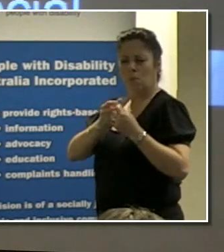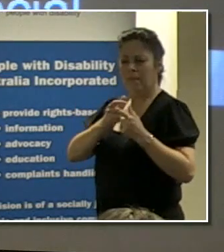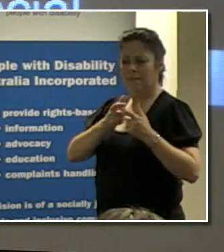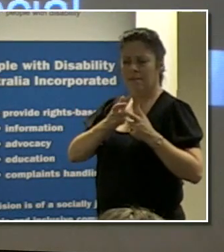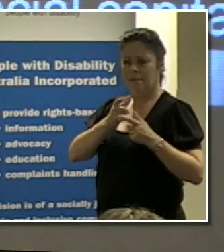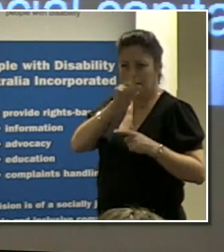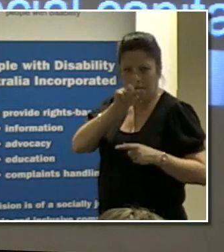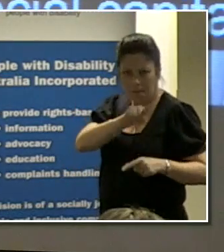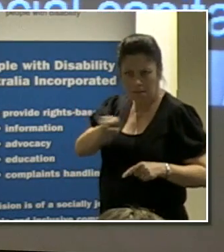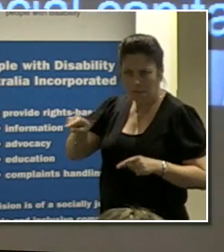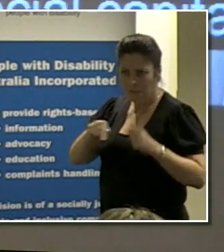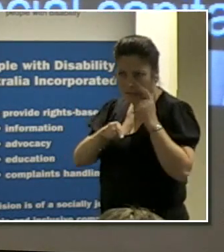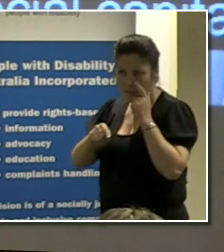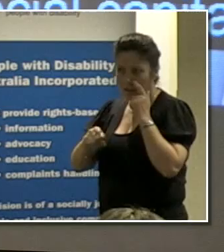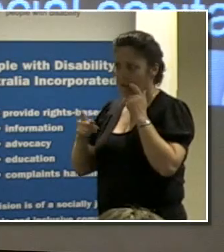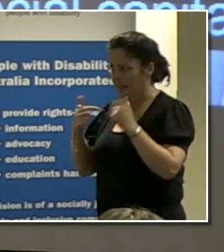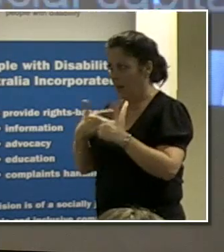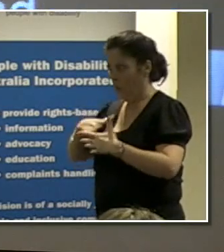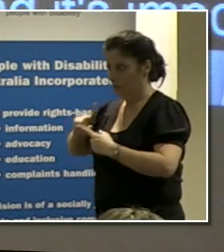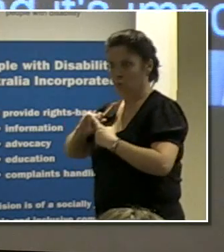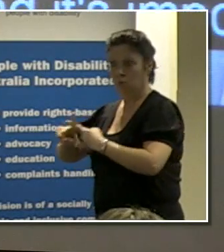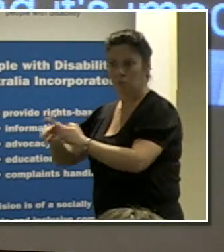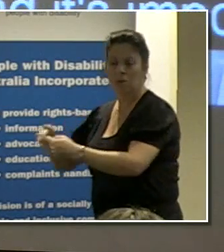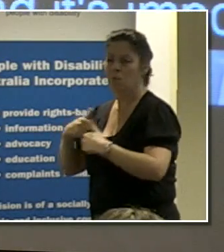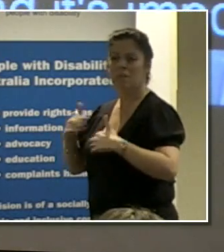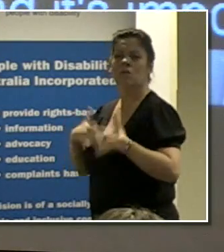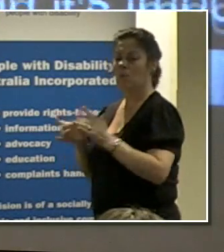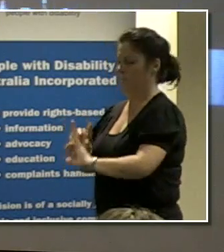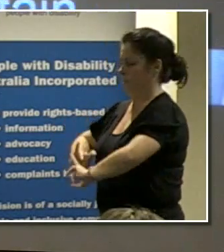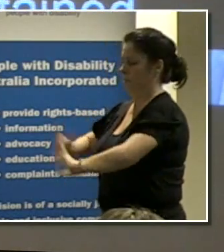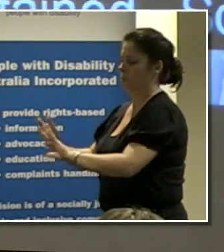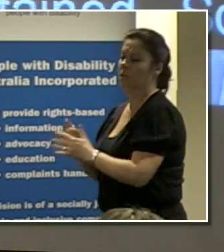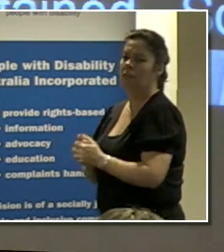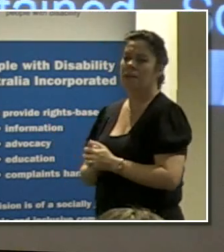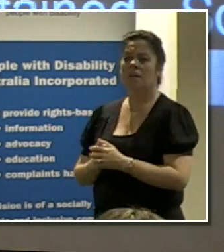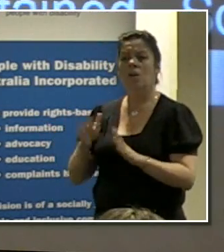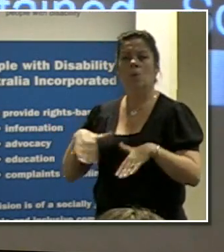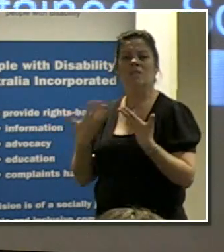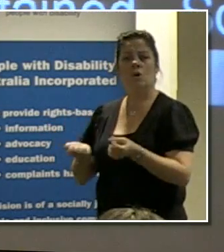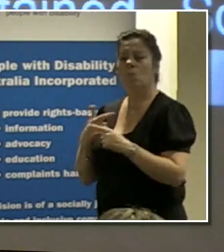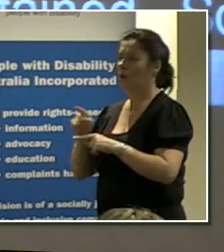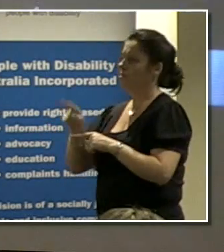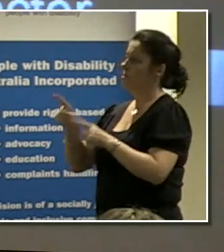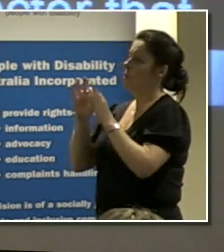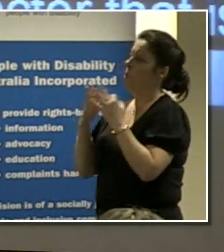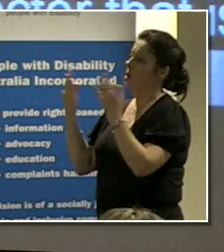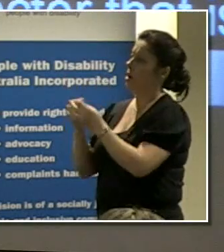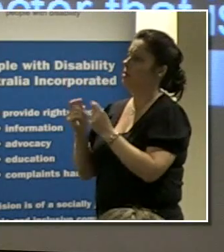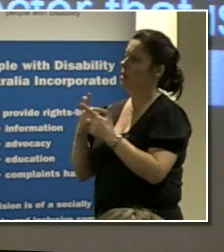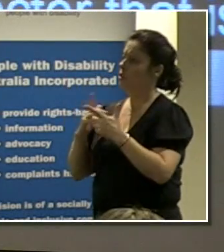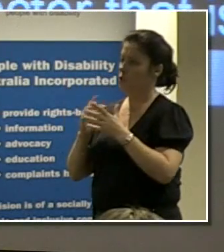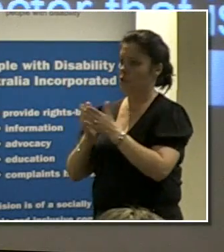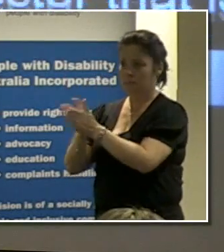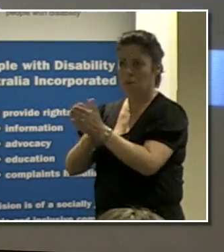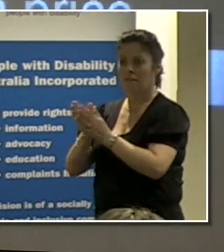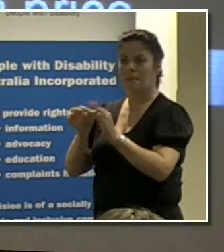it's retained. So we don't want a sector that is just responding on price. We want a